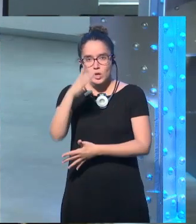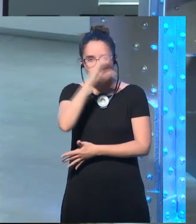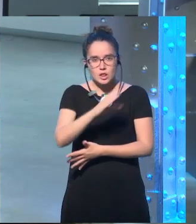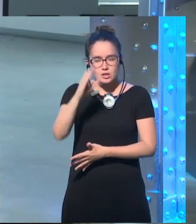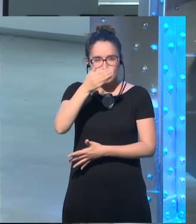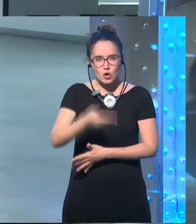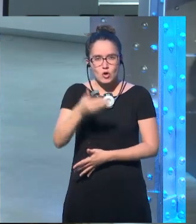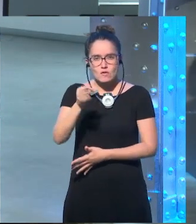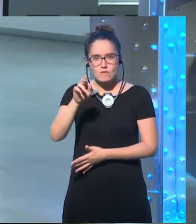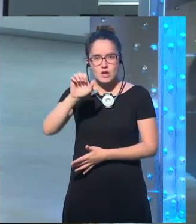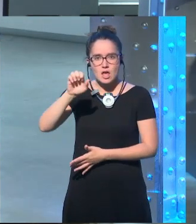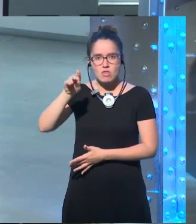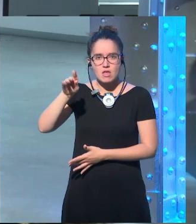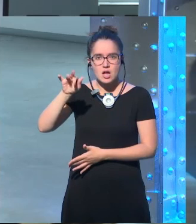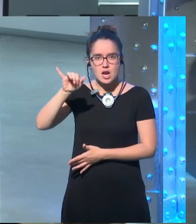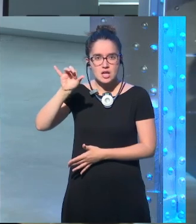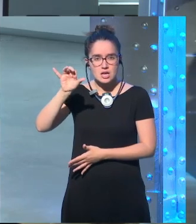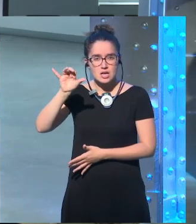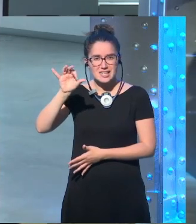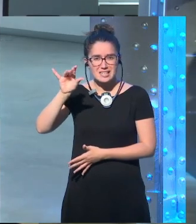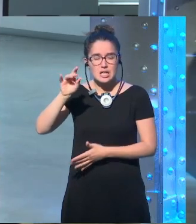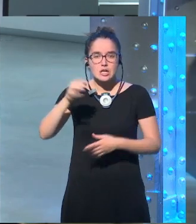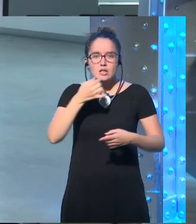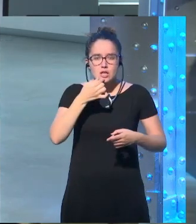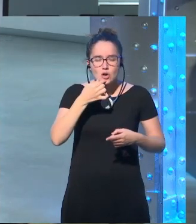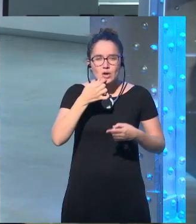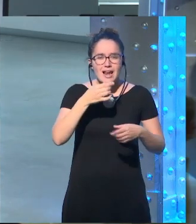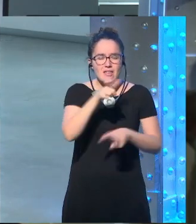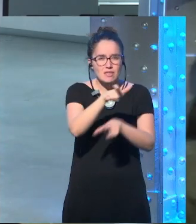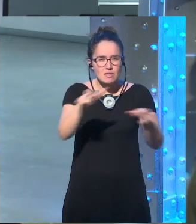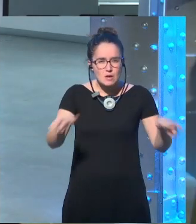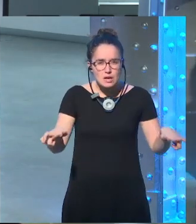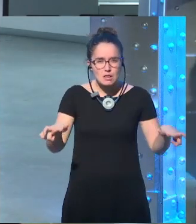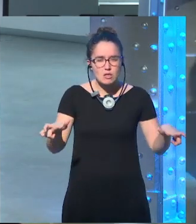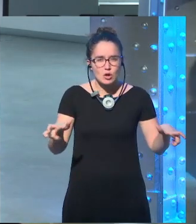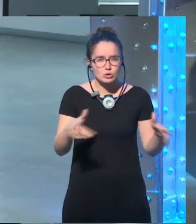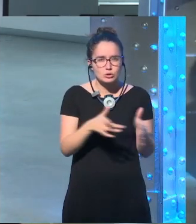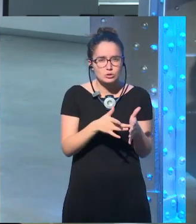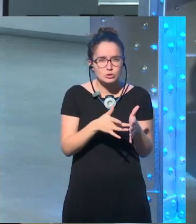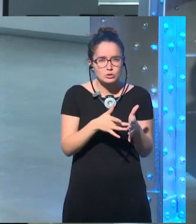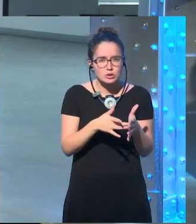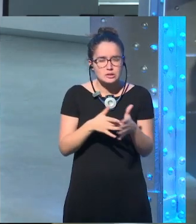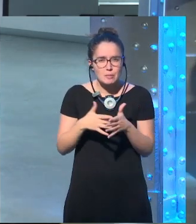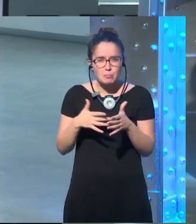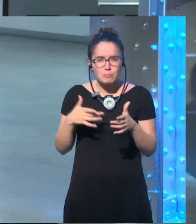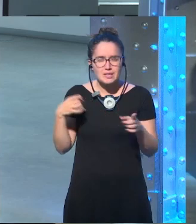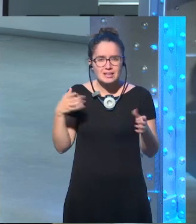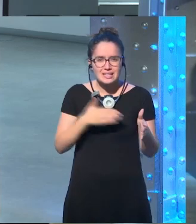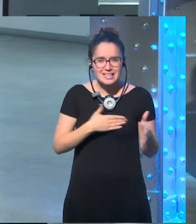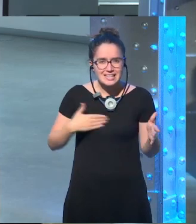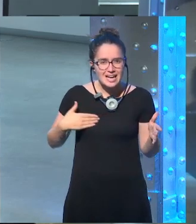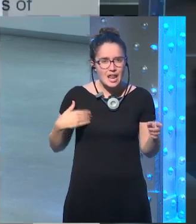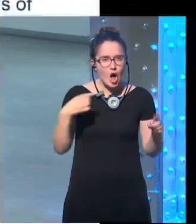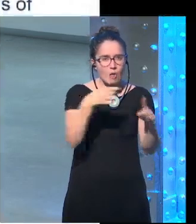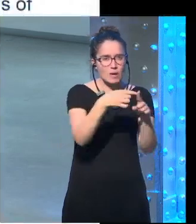of the people who remarked that civilization is seemingly pursuing two precisely opposite